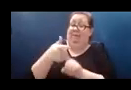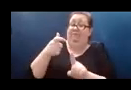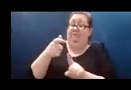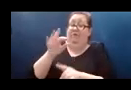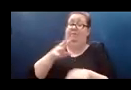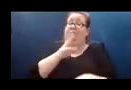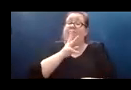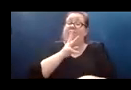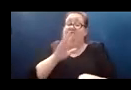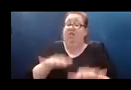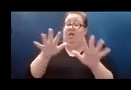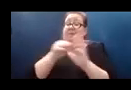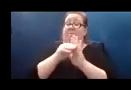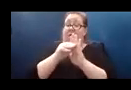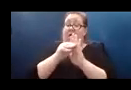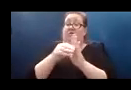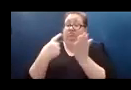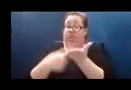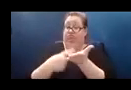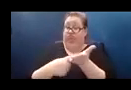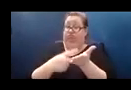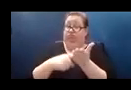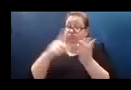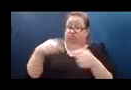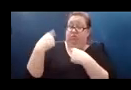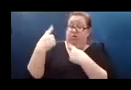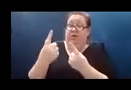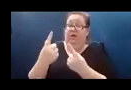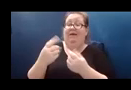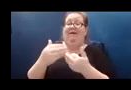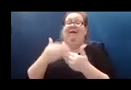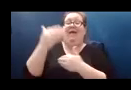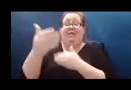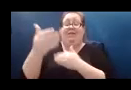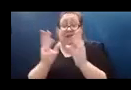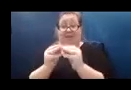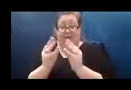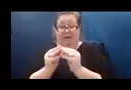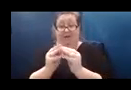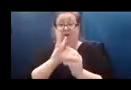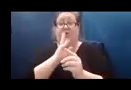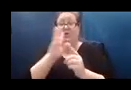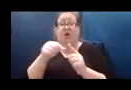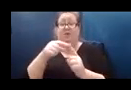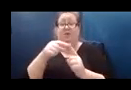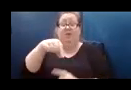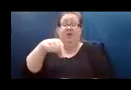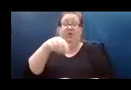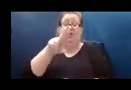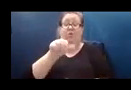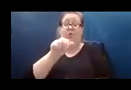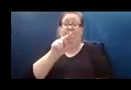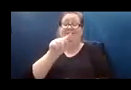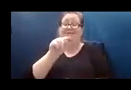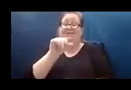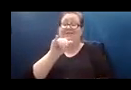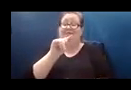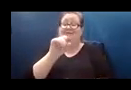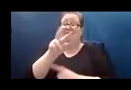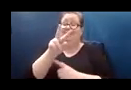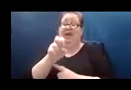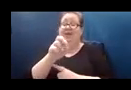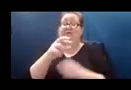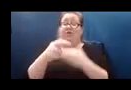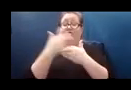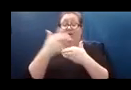been talking about. And even though in our next meeting, we'll talk about the quantitative risk assessment. We'll also share with you